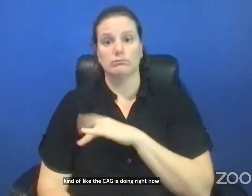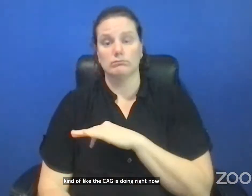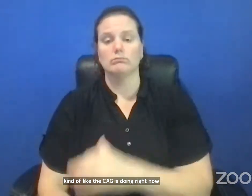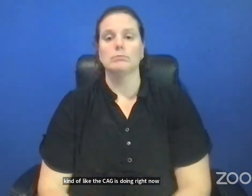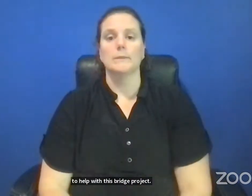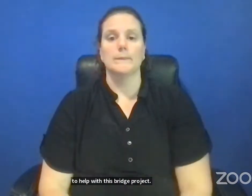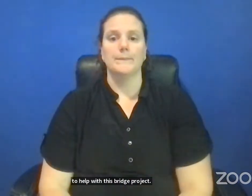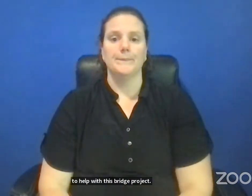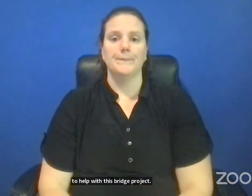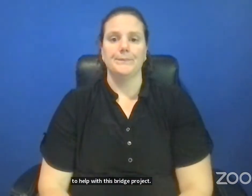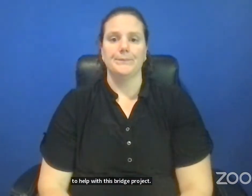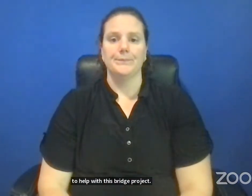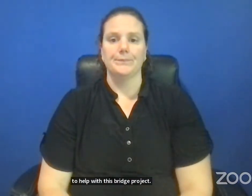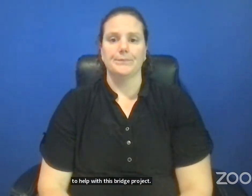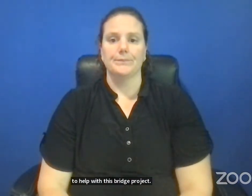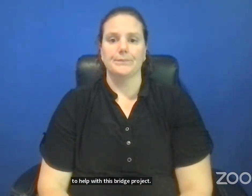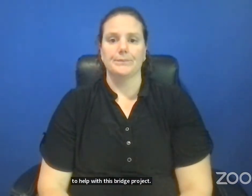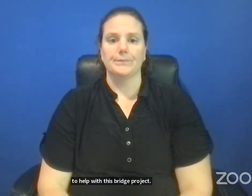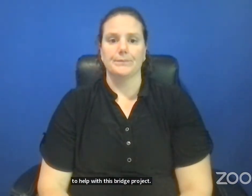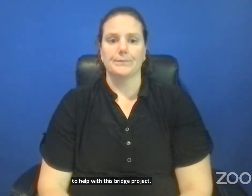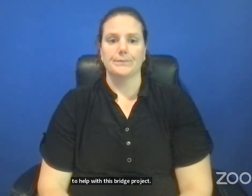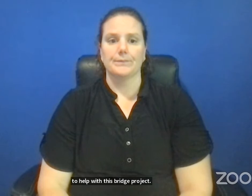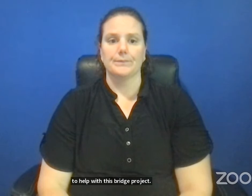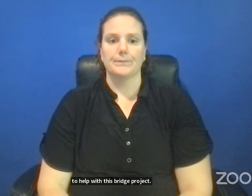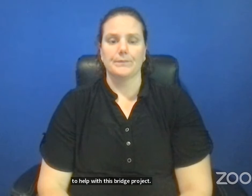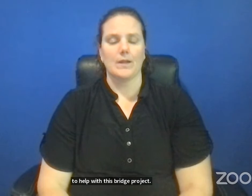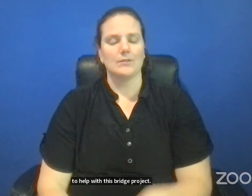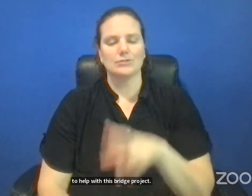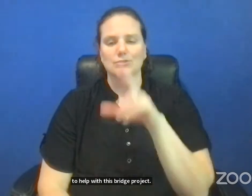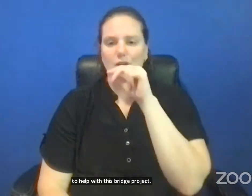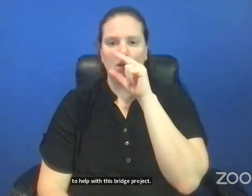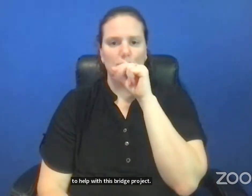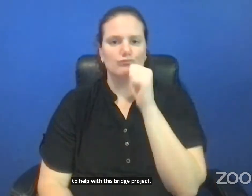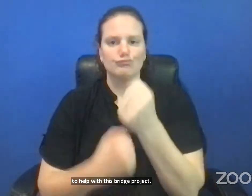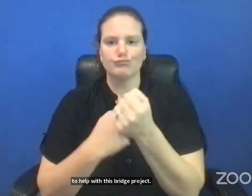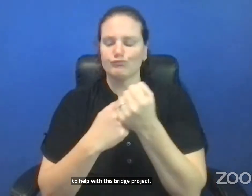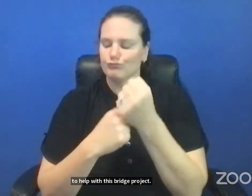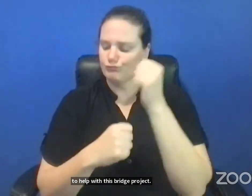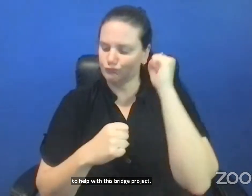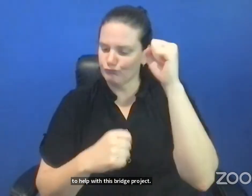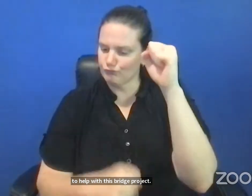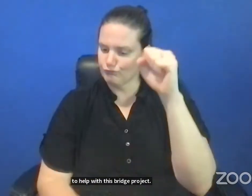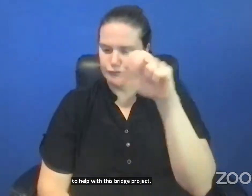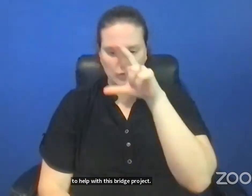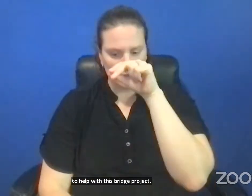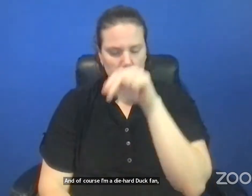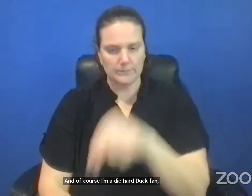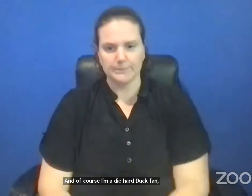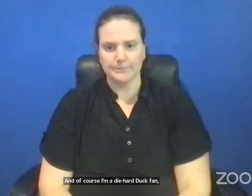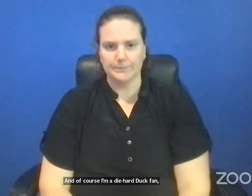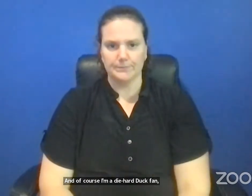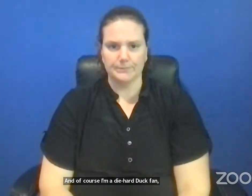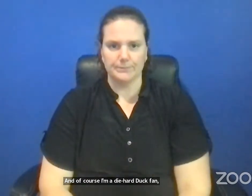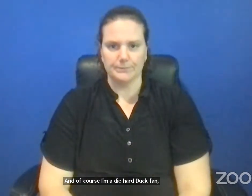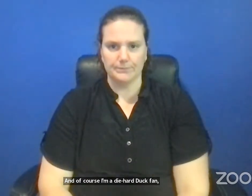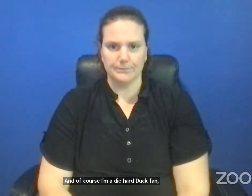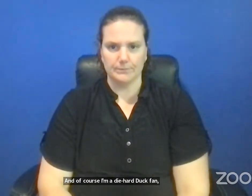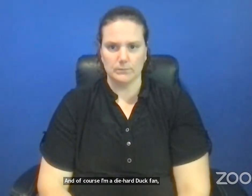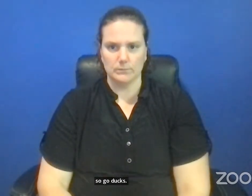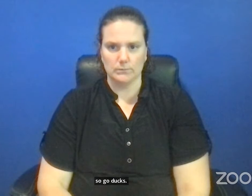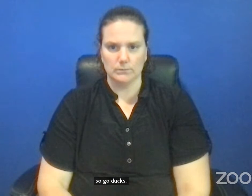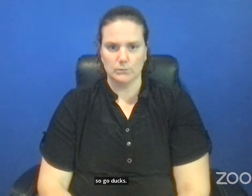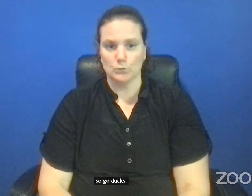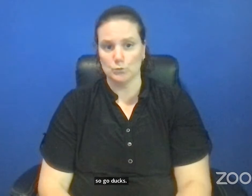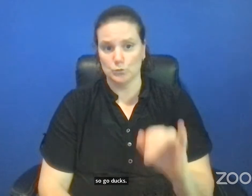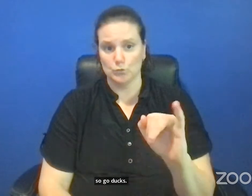course, I'm a diehard Duck fan, so go Ducks. And let's see, who can I call in? Is